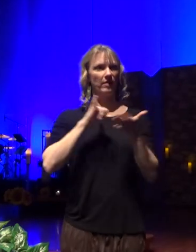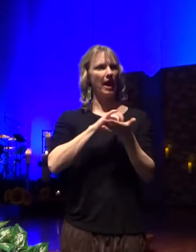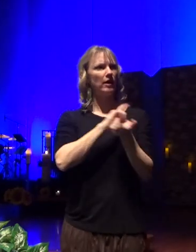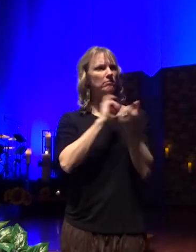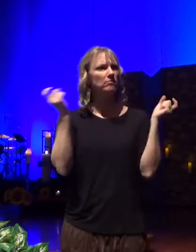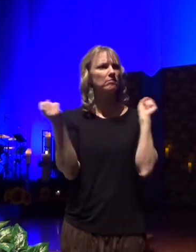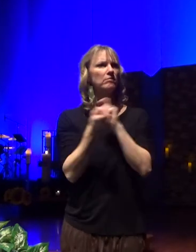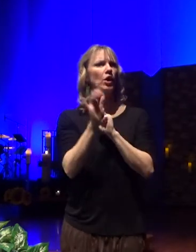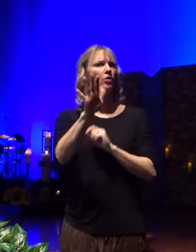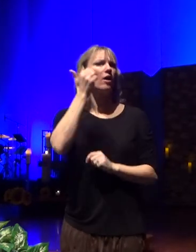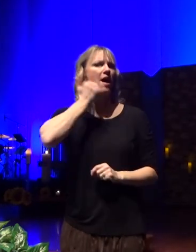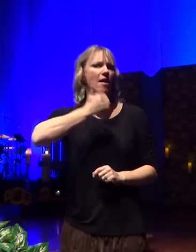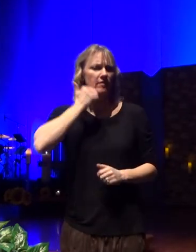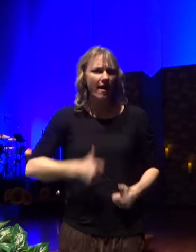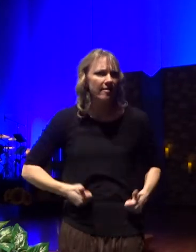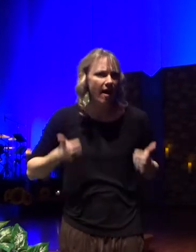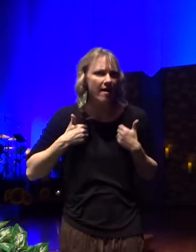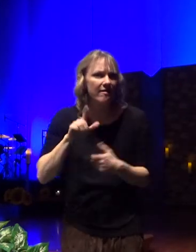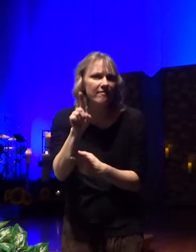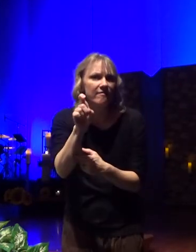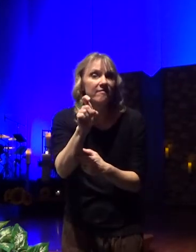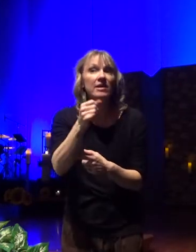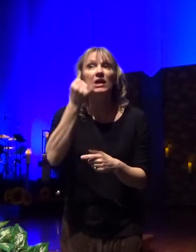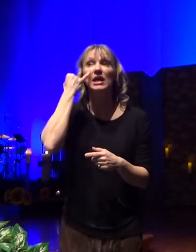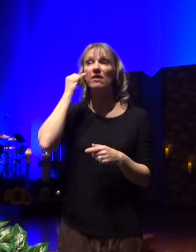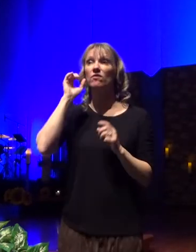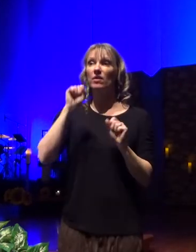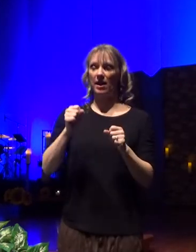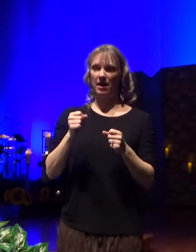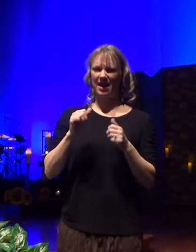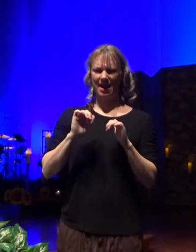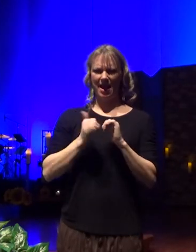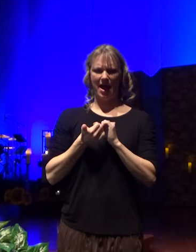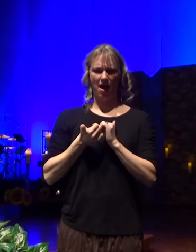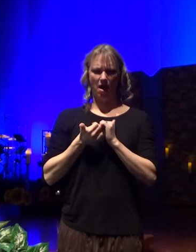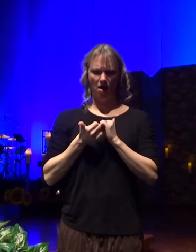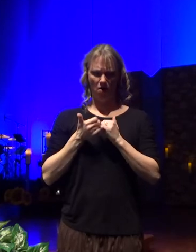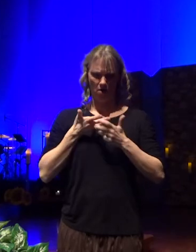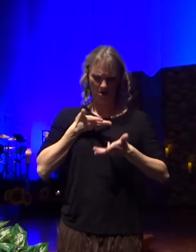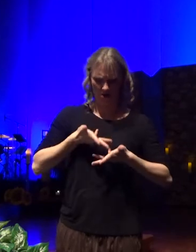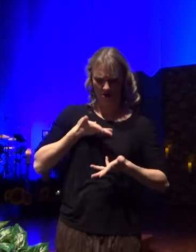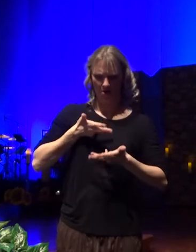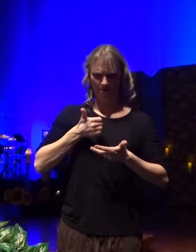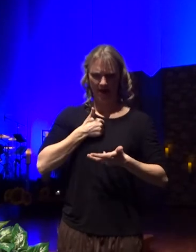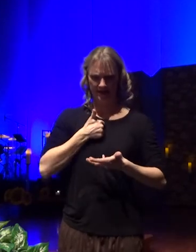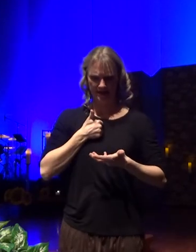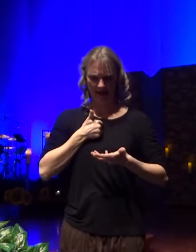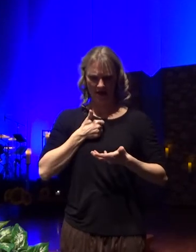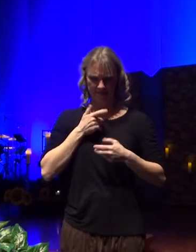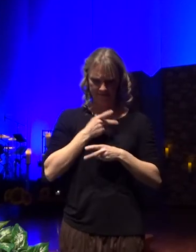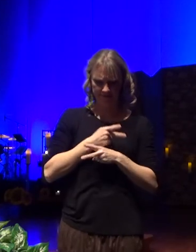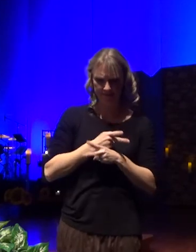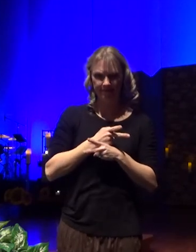shift how you approached your daily life? If you could look at how you treated yourself and know that